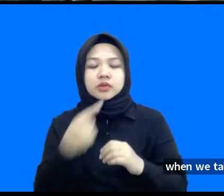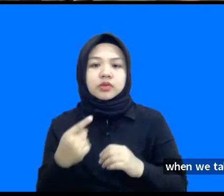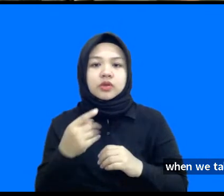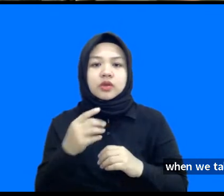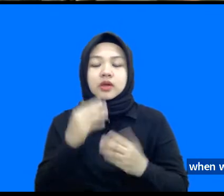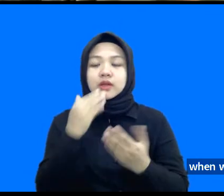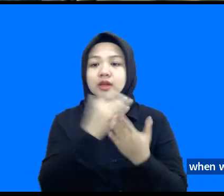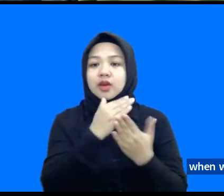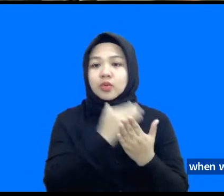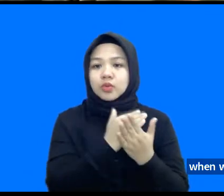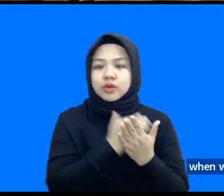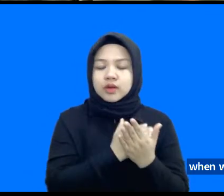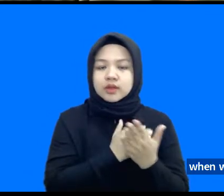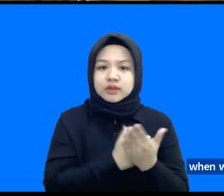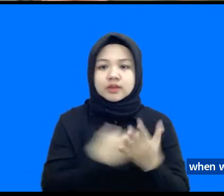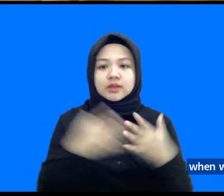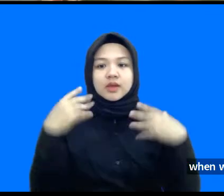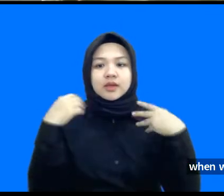policy,